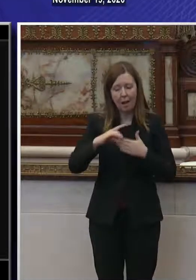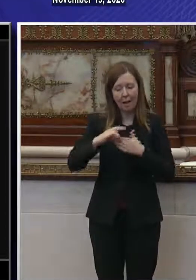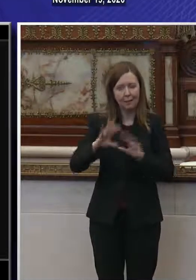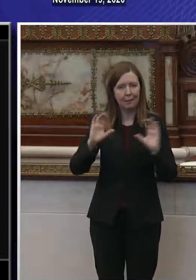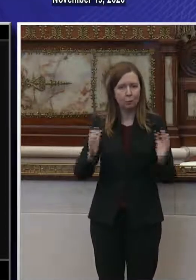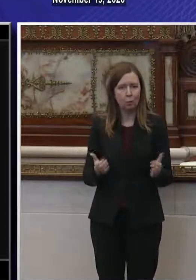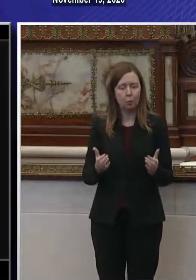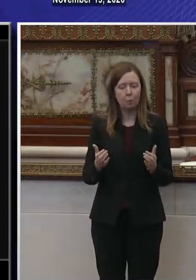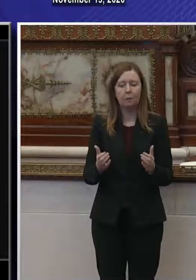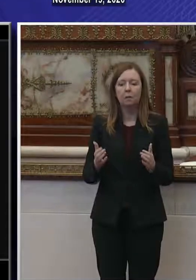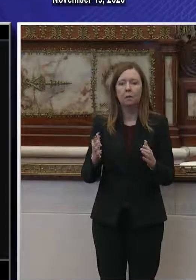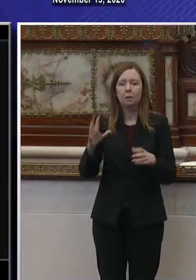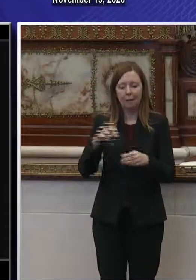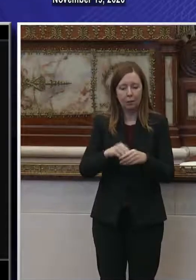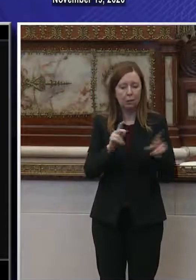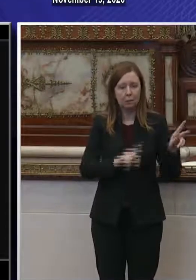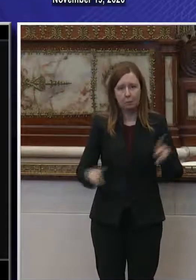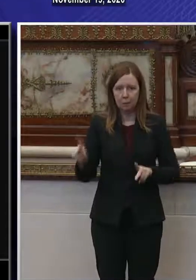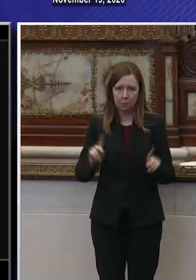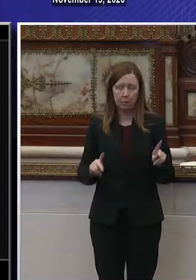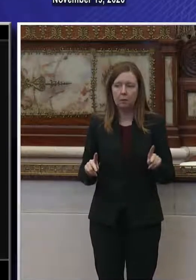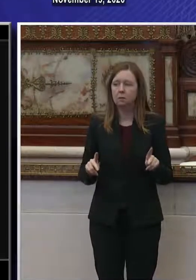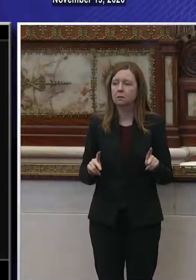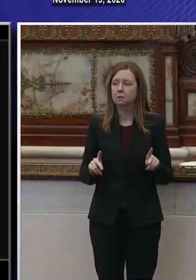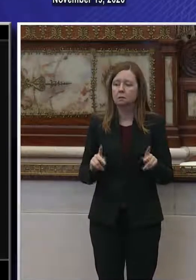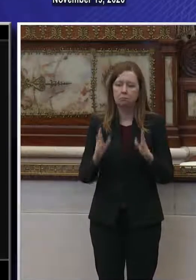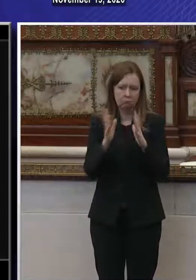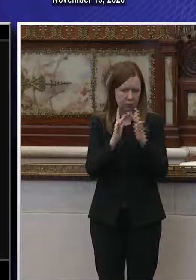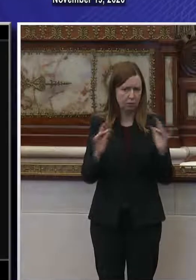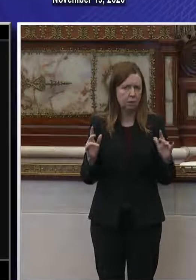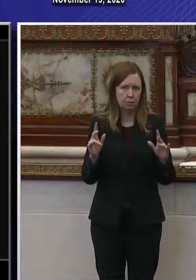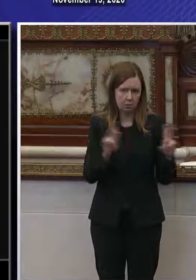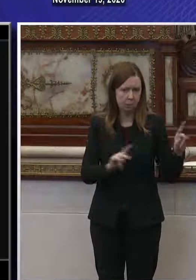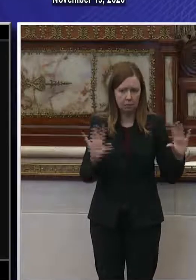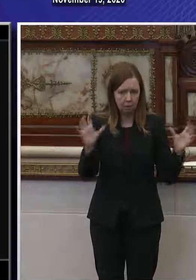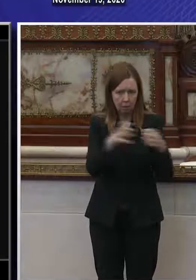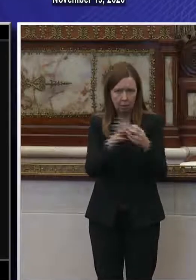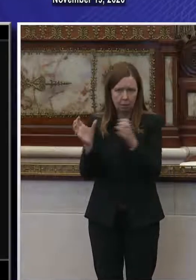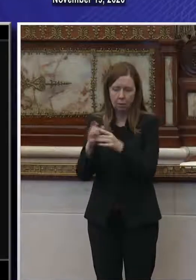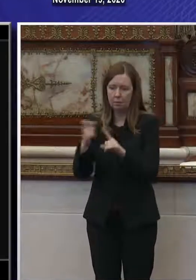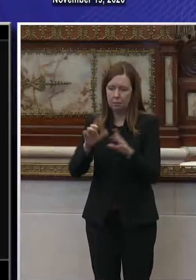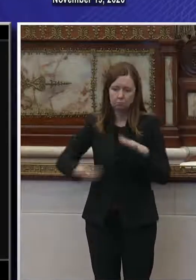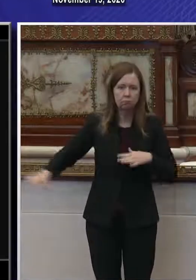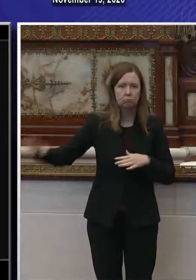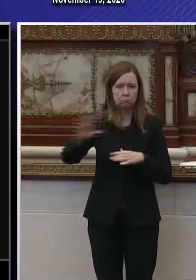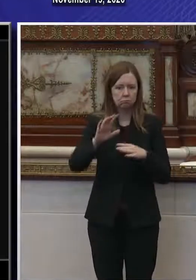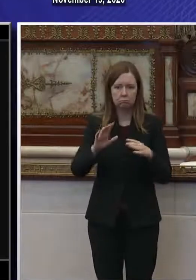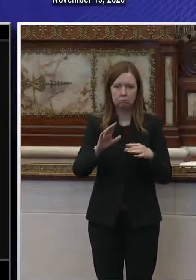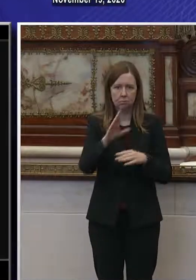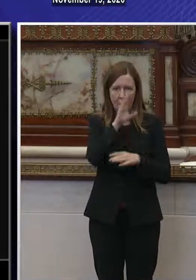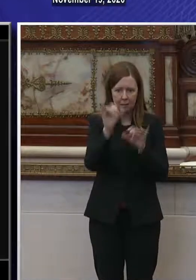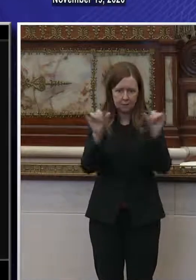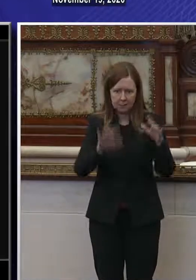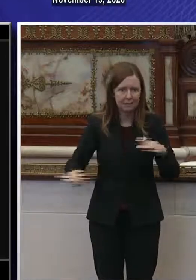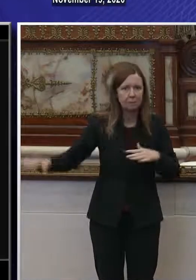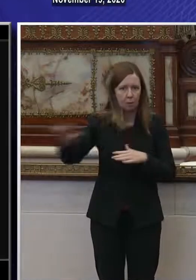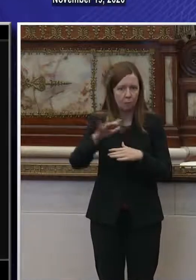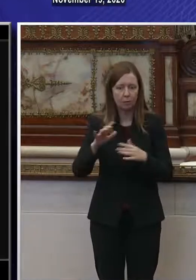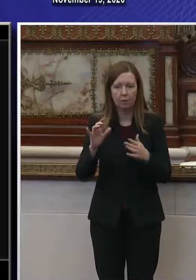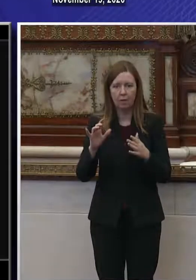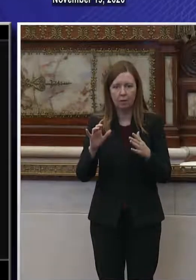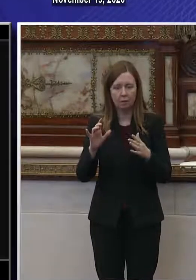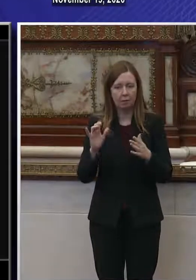includes individuals, a diverse group of individuals from around our entire enterprise that's preparing